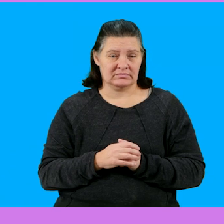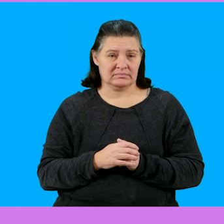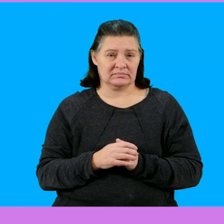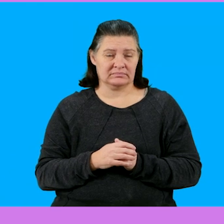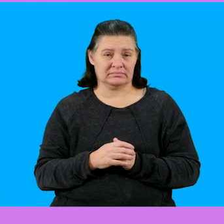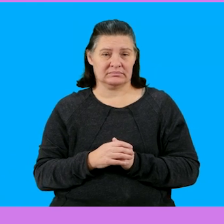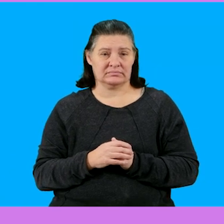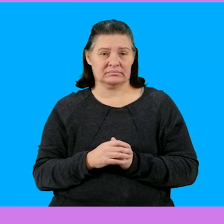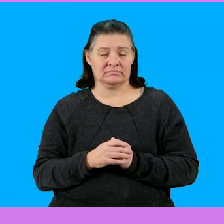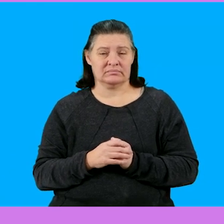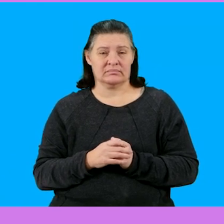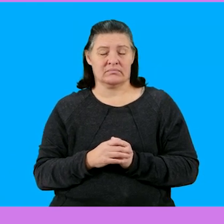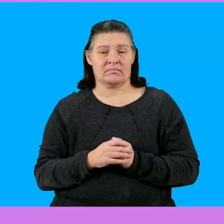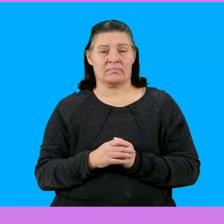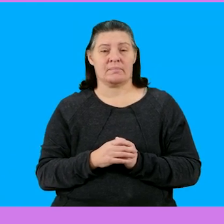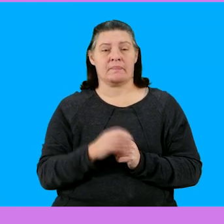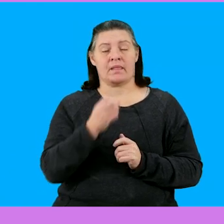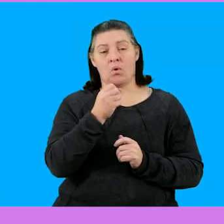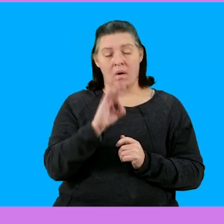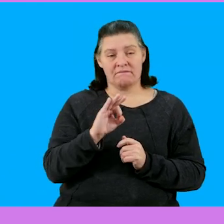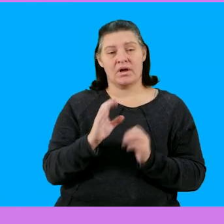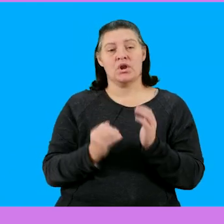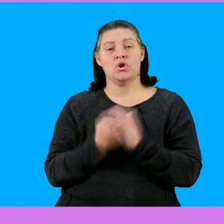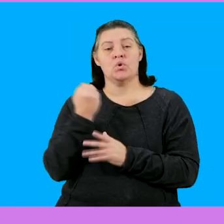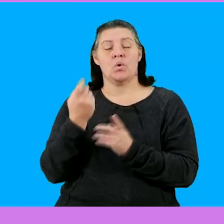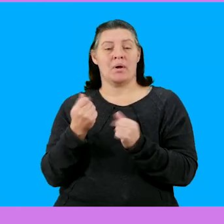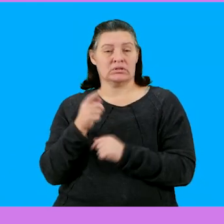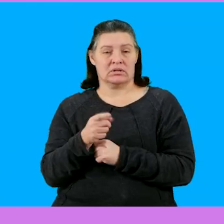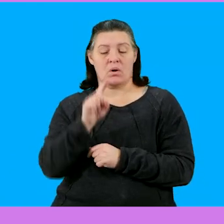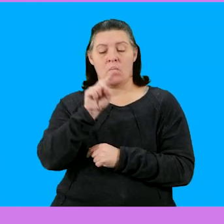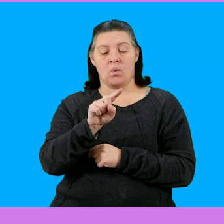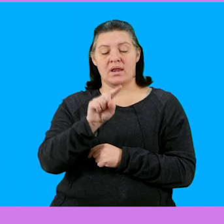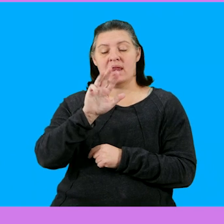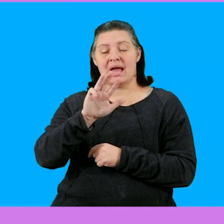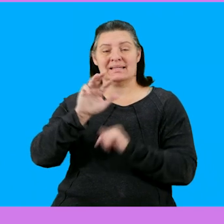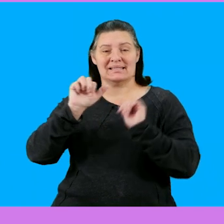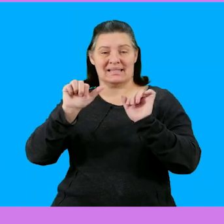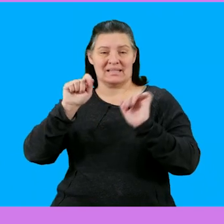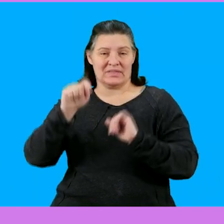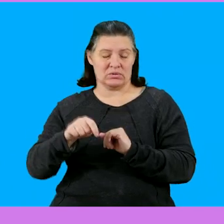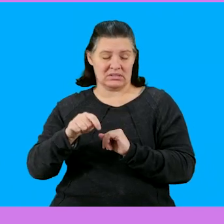indicating 6% of the new principal amount of